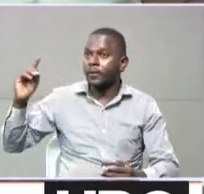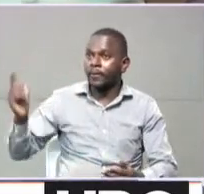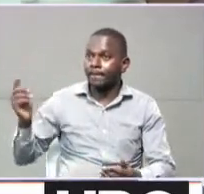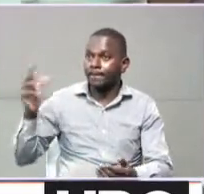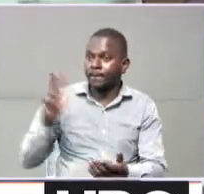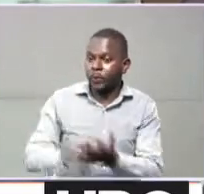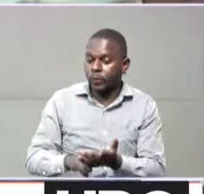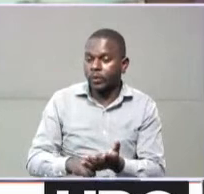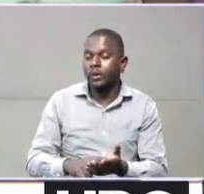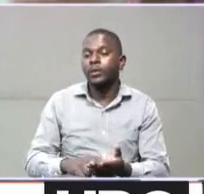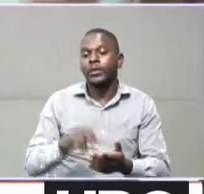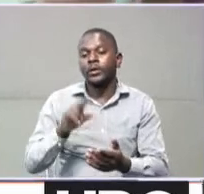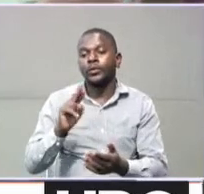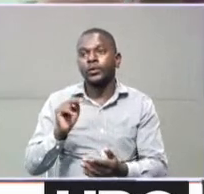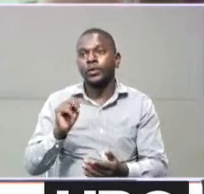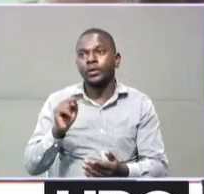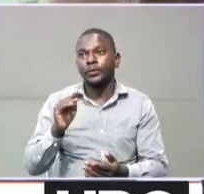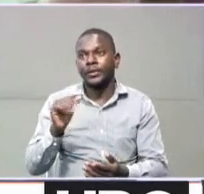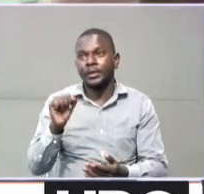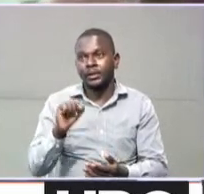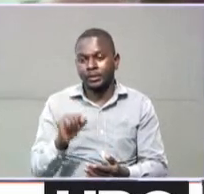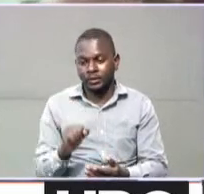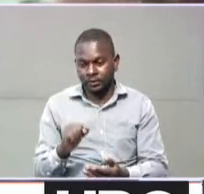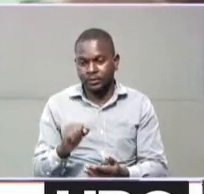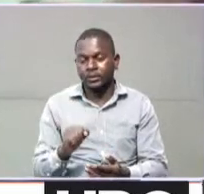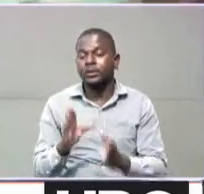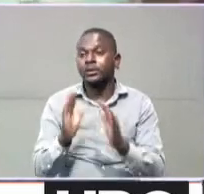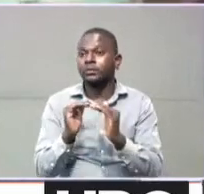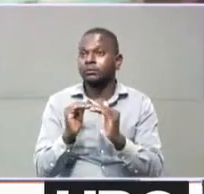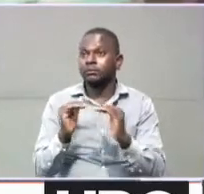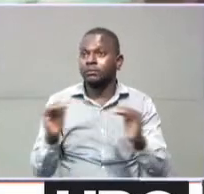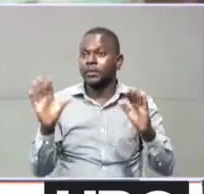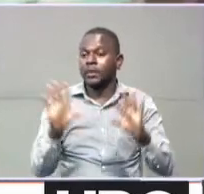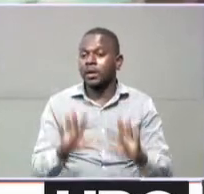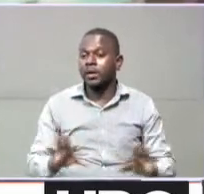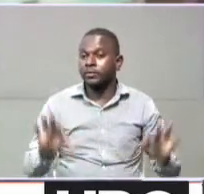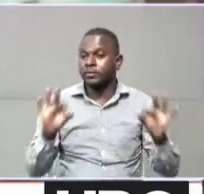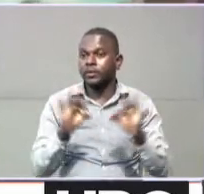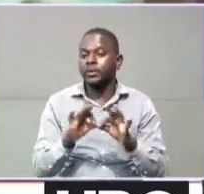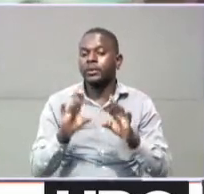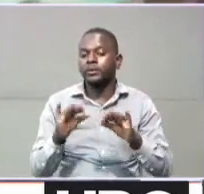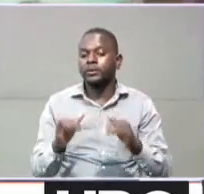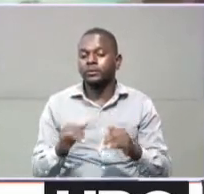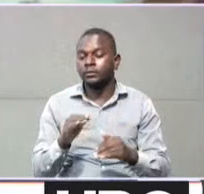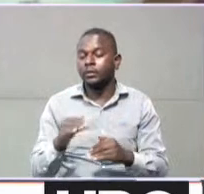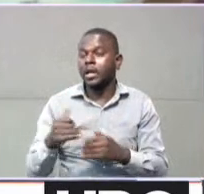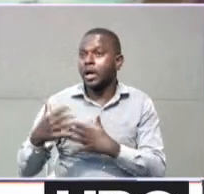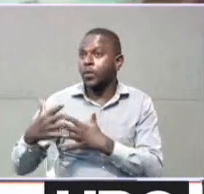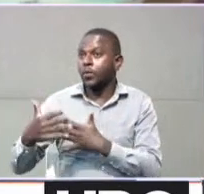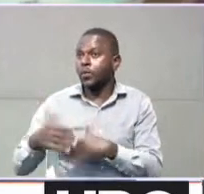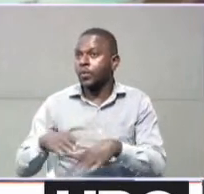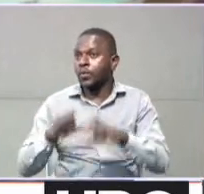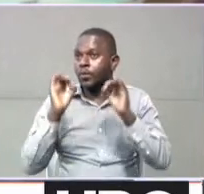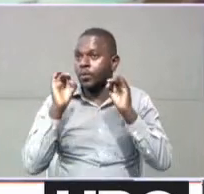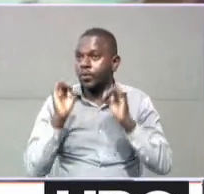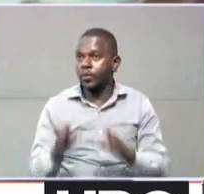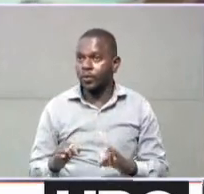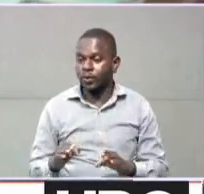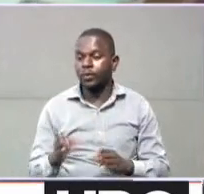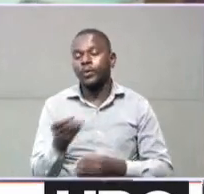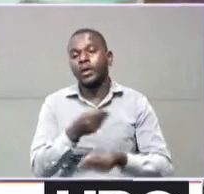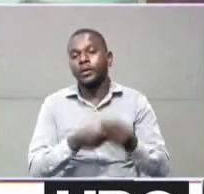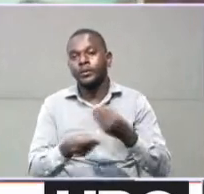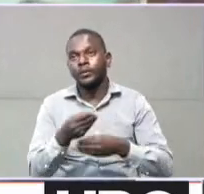nbs for conformity to the relevant standards and should have not been in production and for